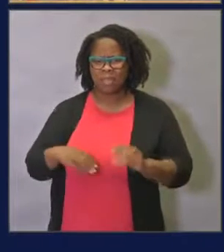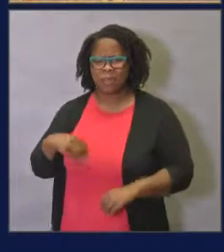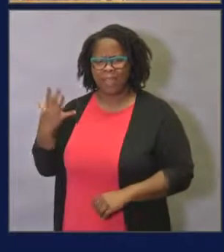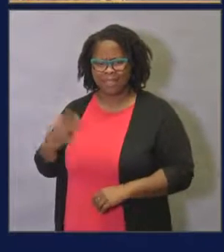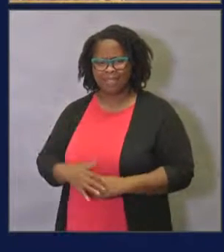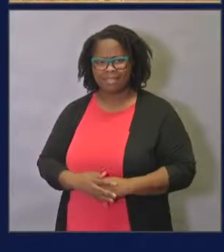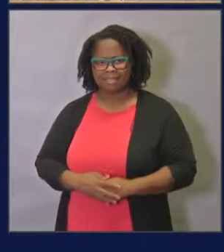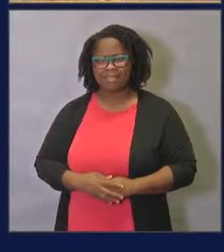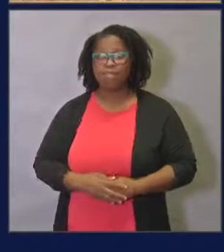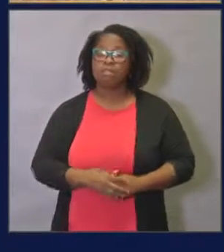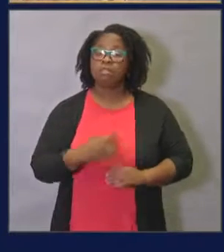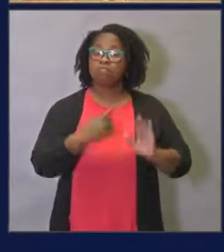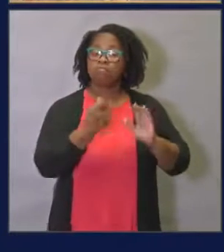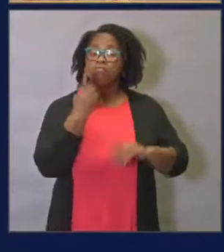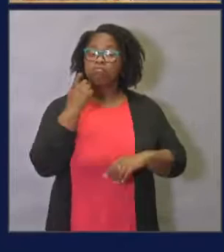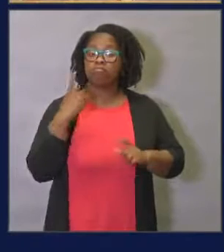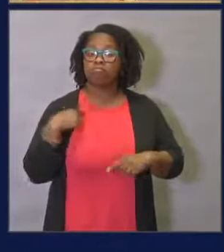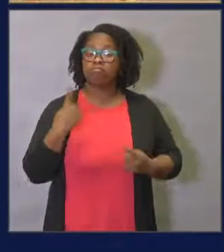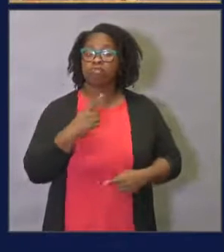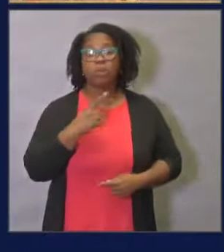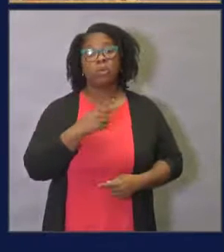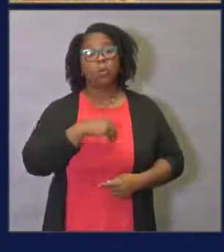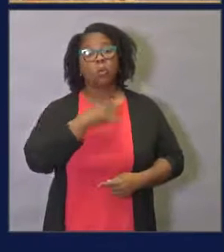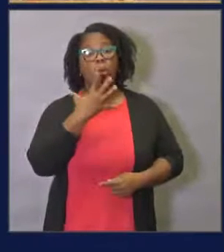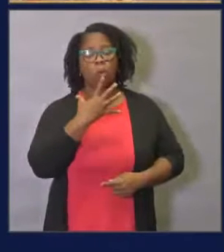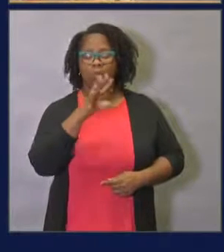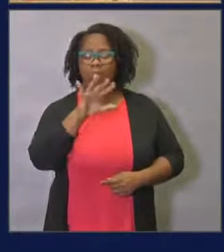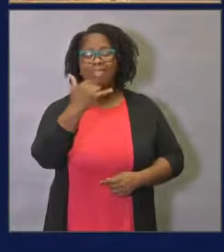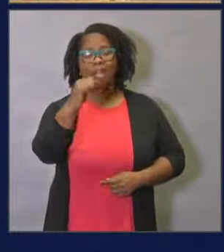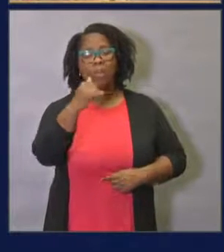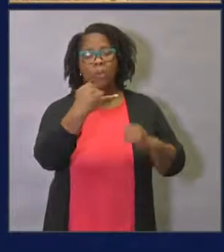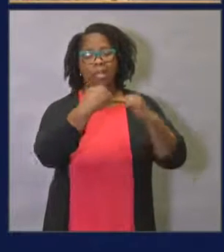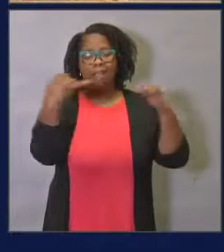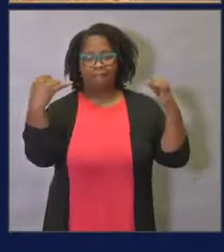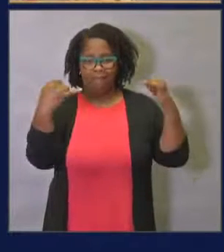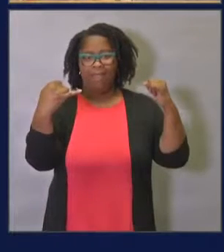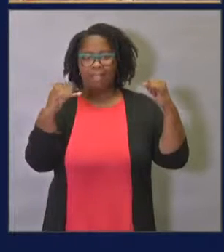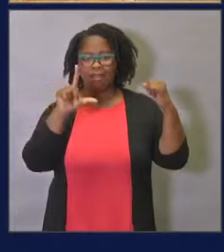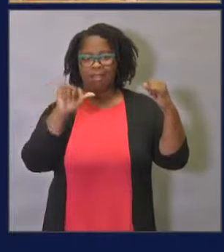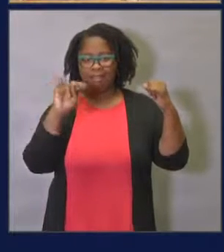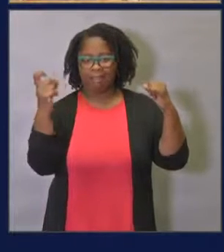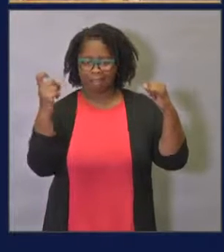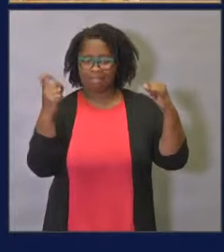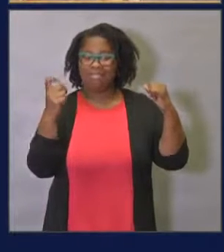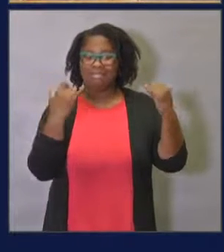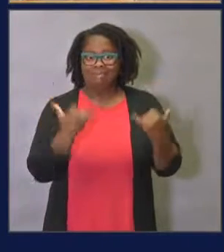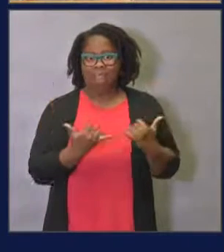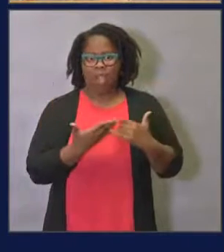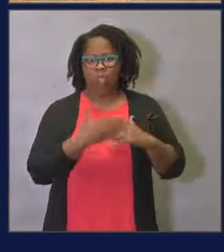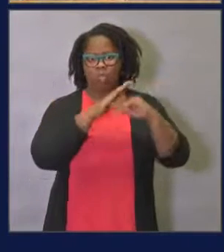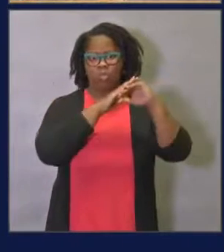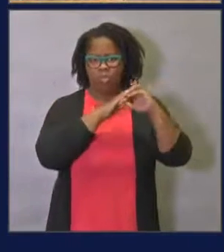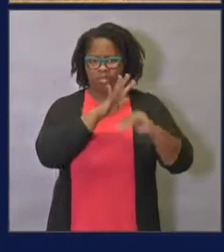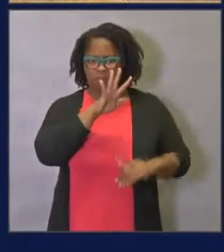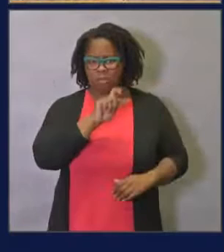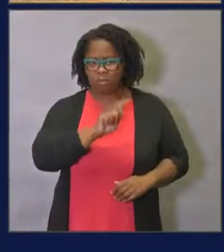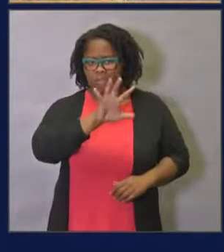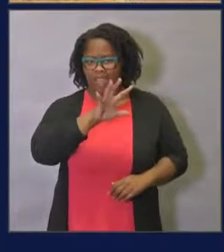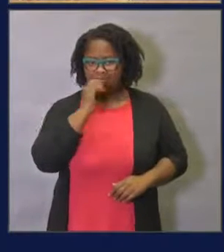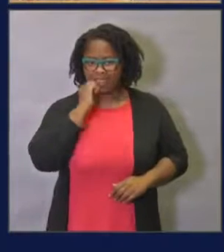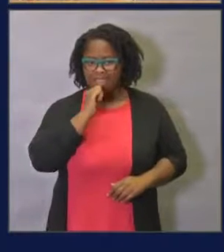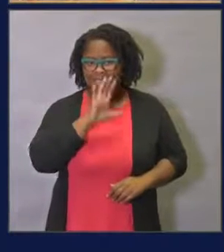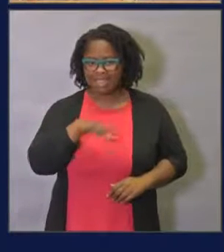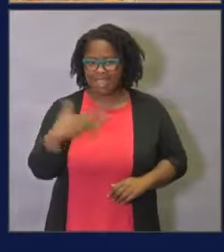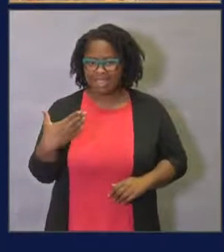the yellow line, has increased from 1.4 daily deaths per 100,000 people to 4.5 daily deaths, and this